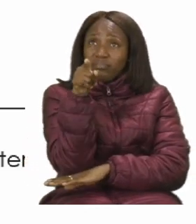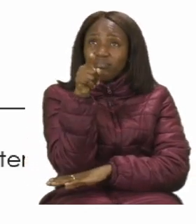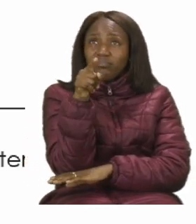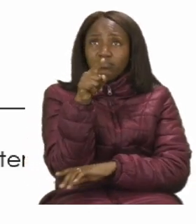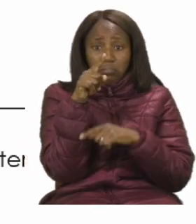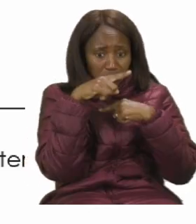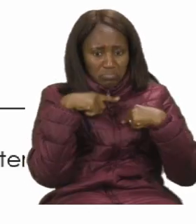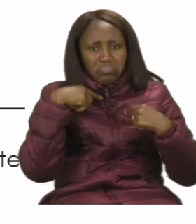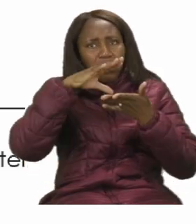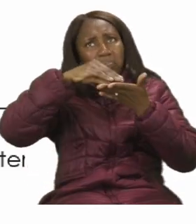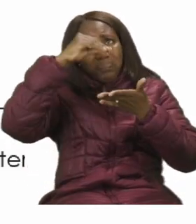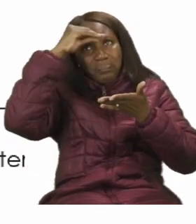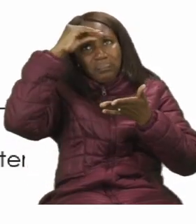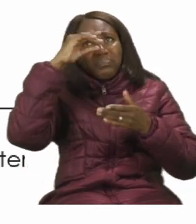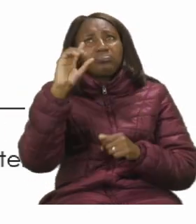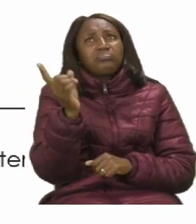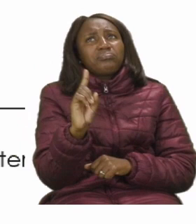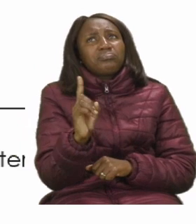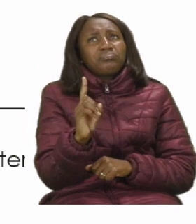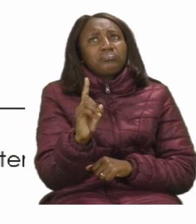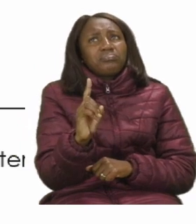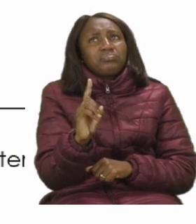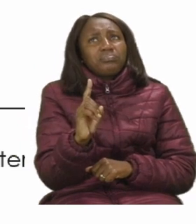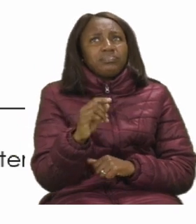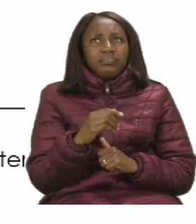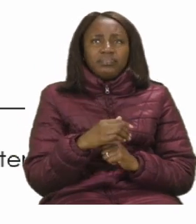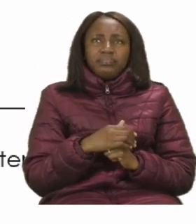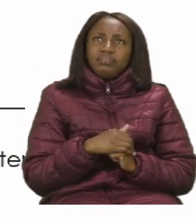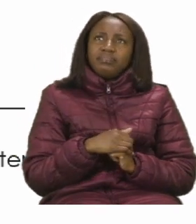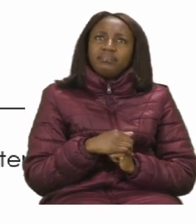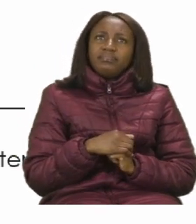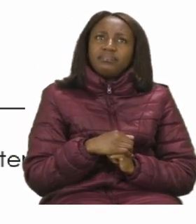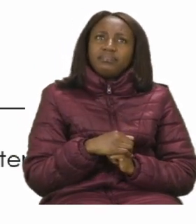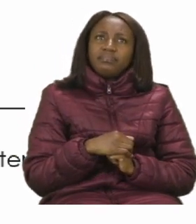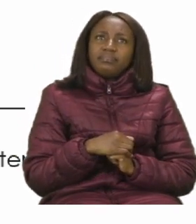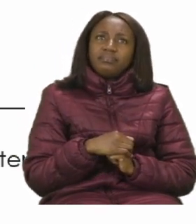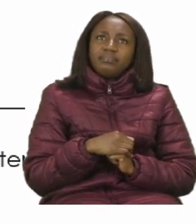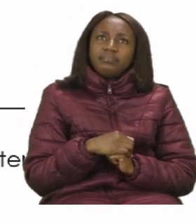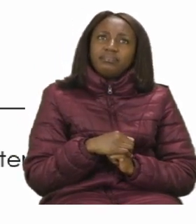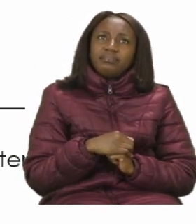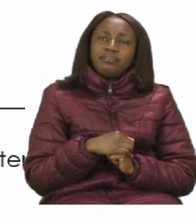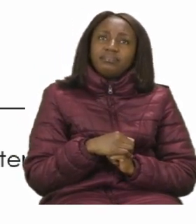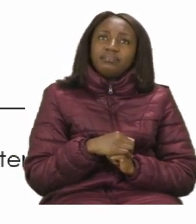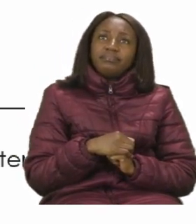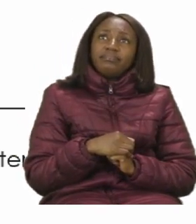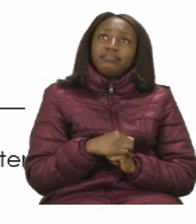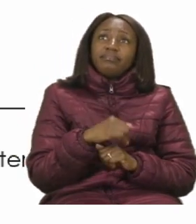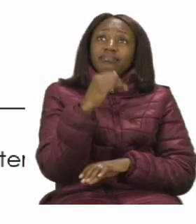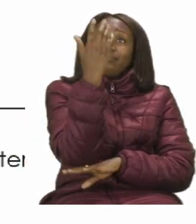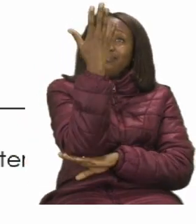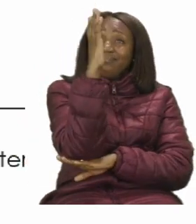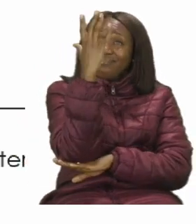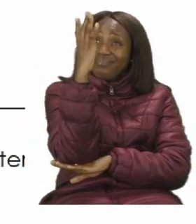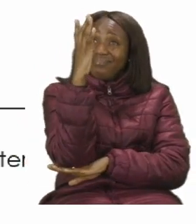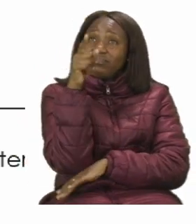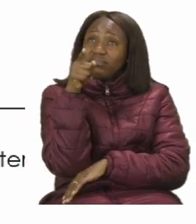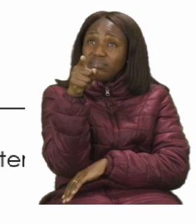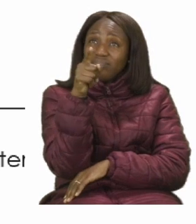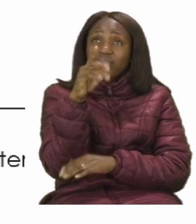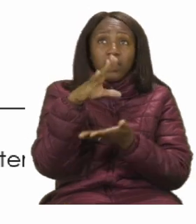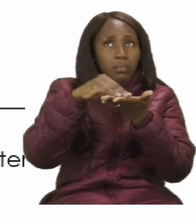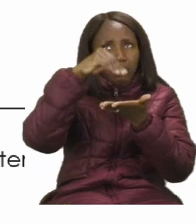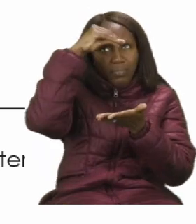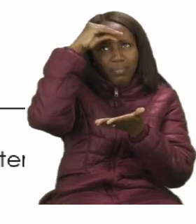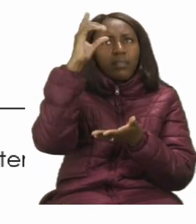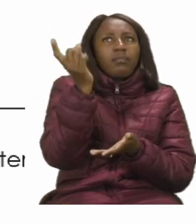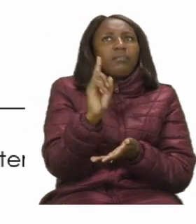4. What lesson did this tree learn? What